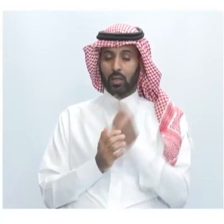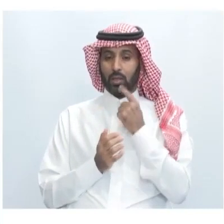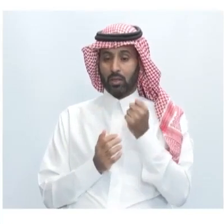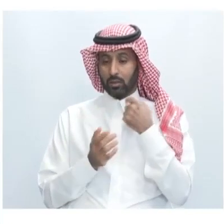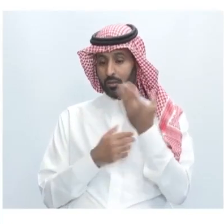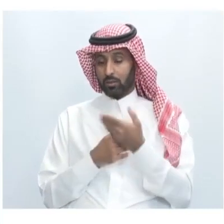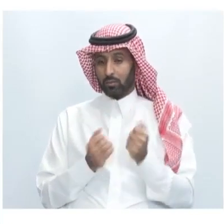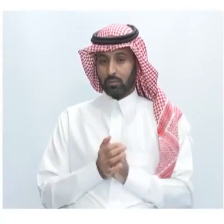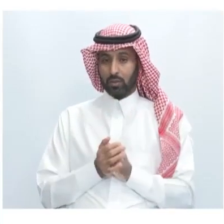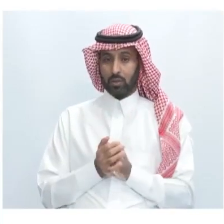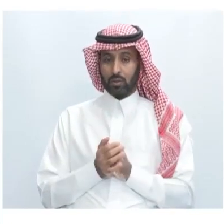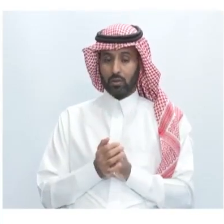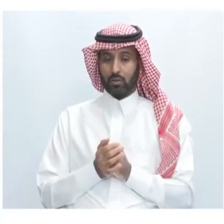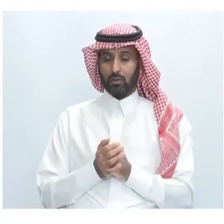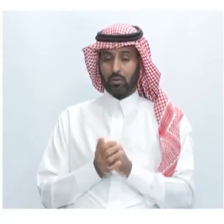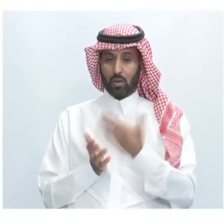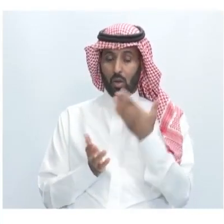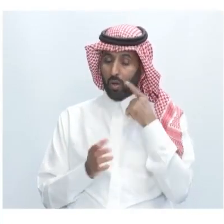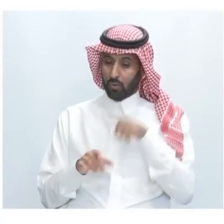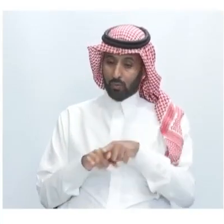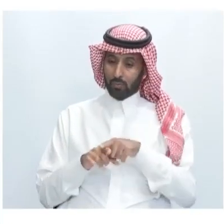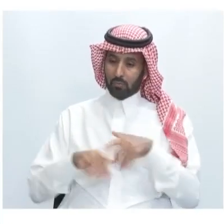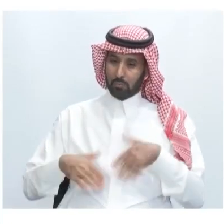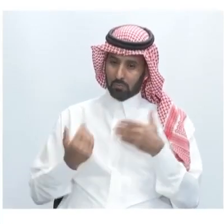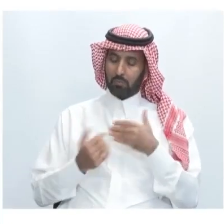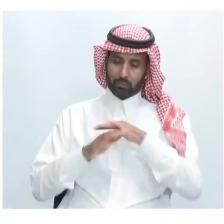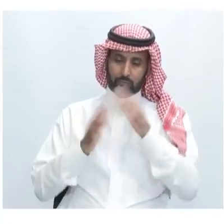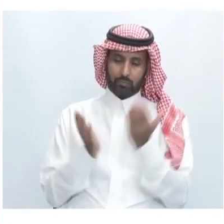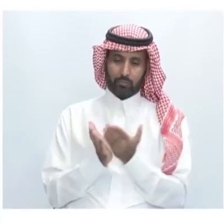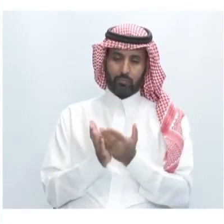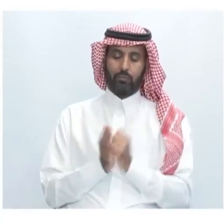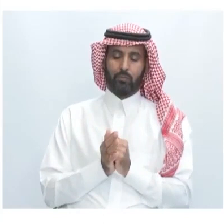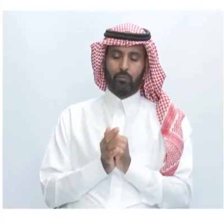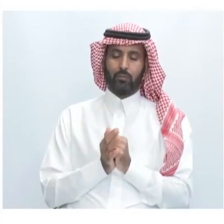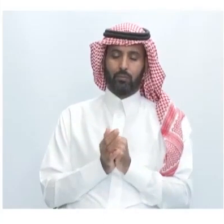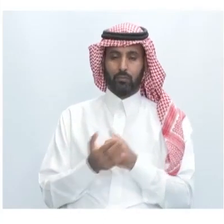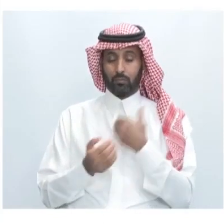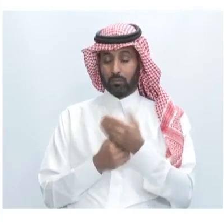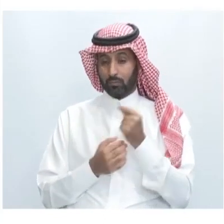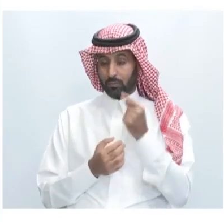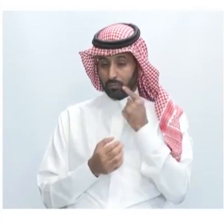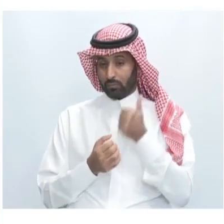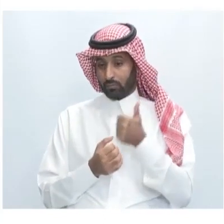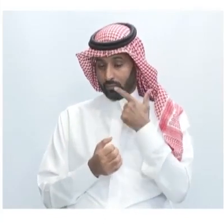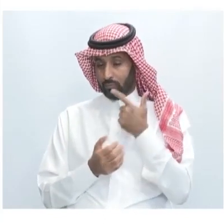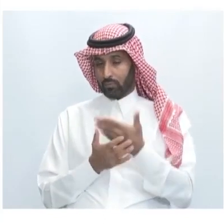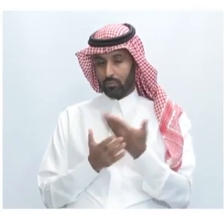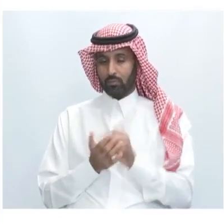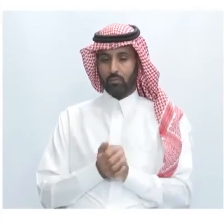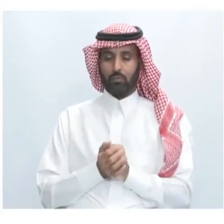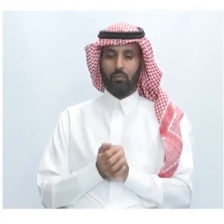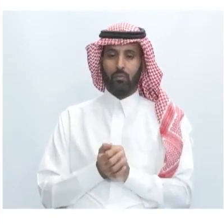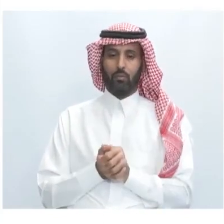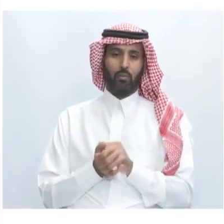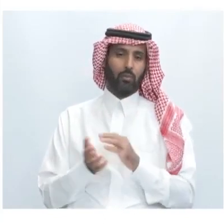The year had gone very well. I had made new friends, enjoyed my classes, and was expecting good grades in all of my courses.